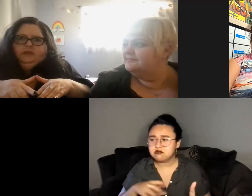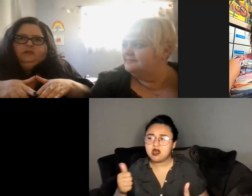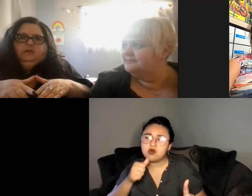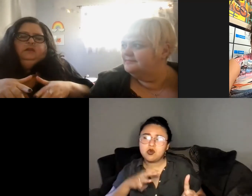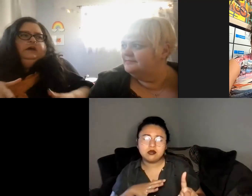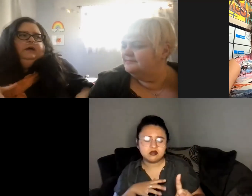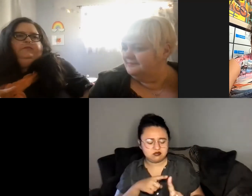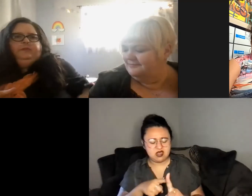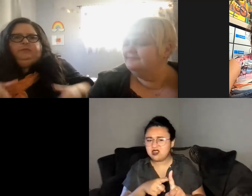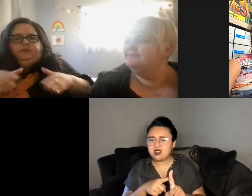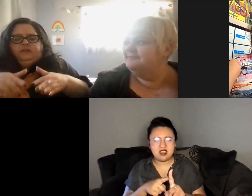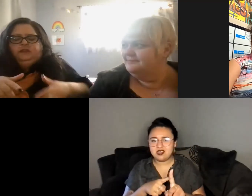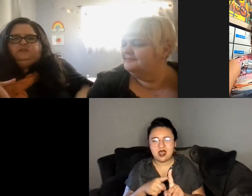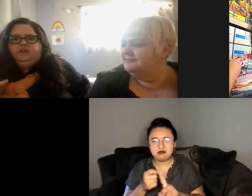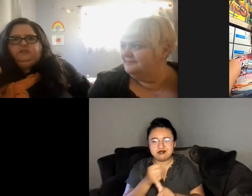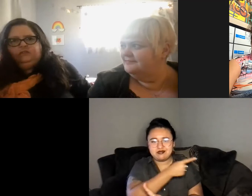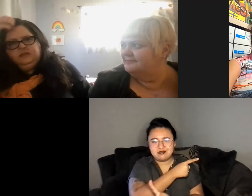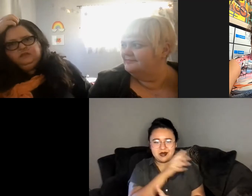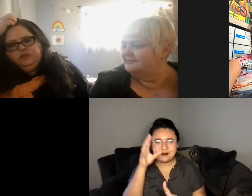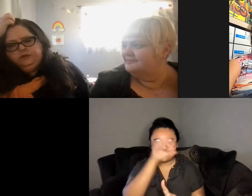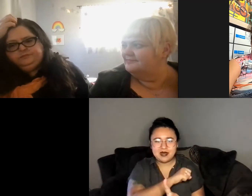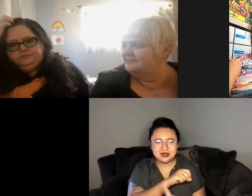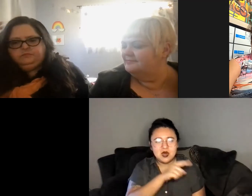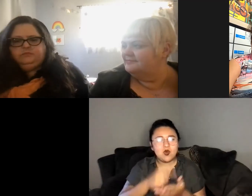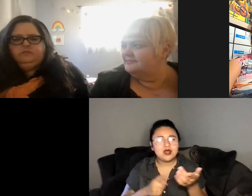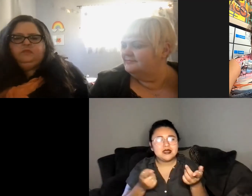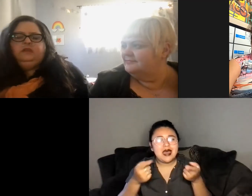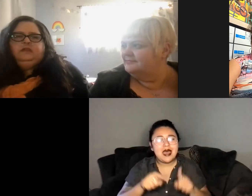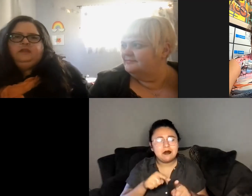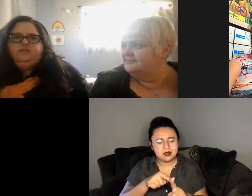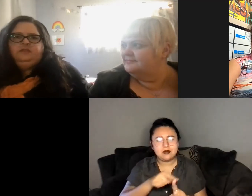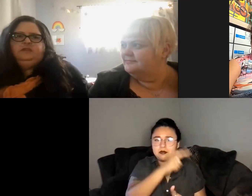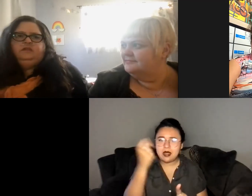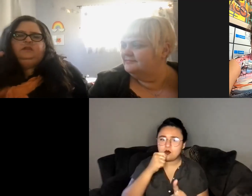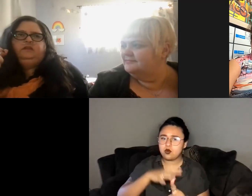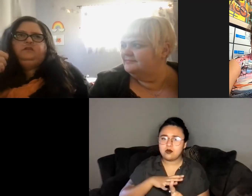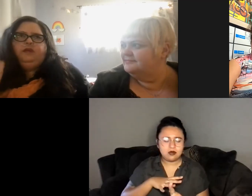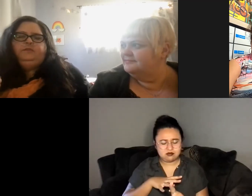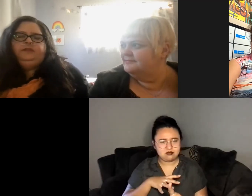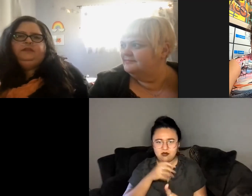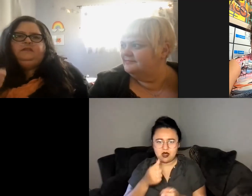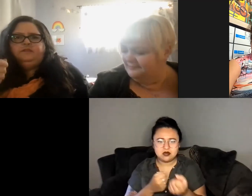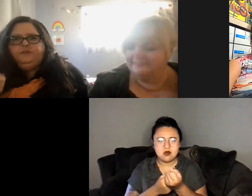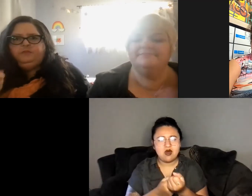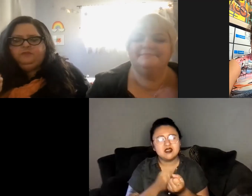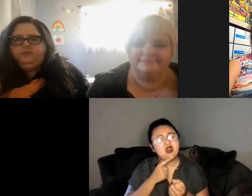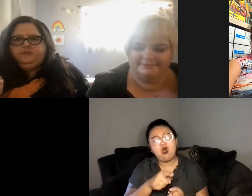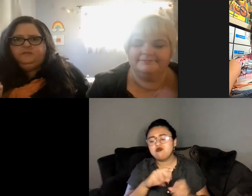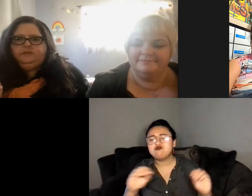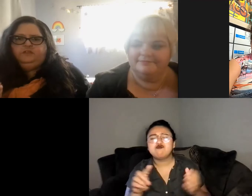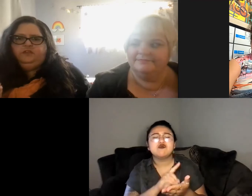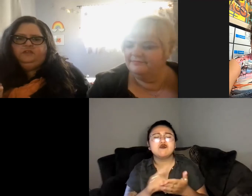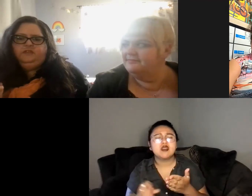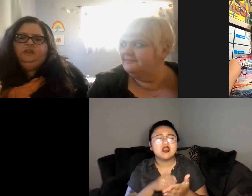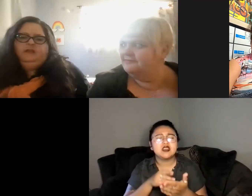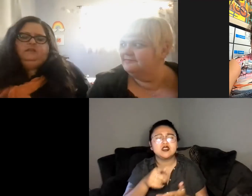happening. We're at the intersections. And so that's just an incredibly, it is the first principle of